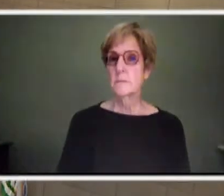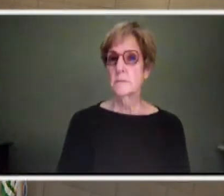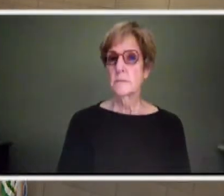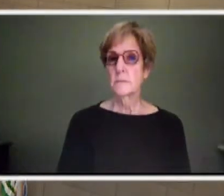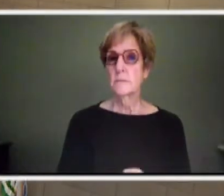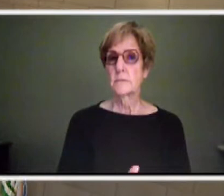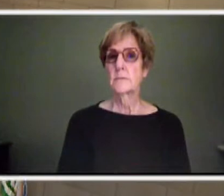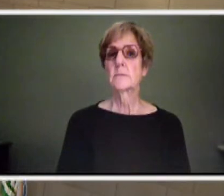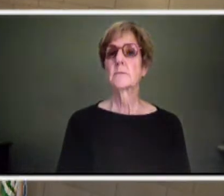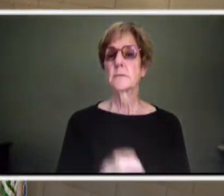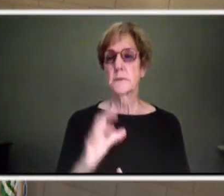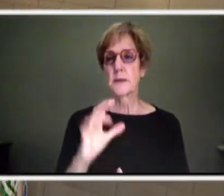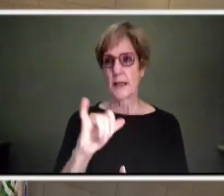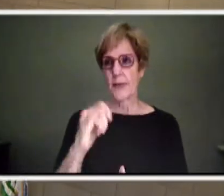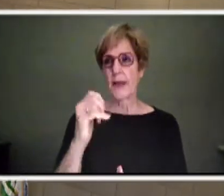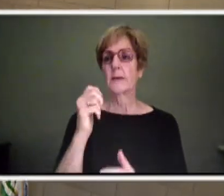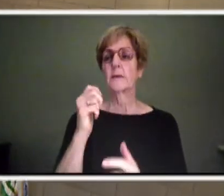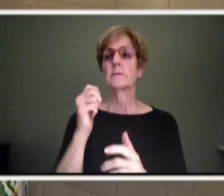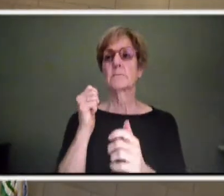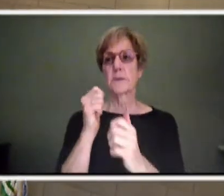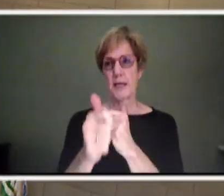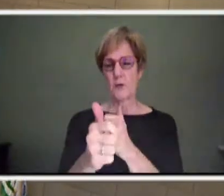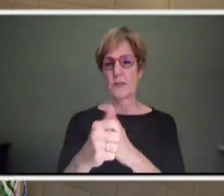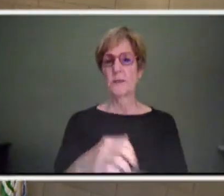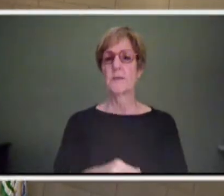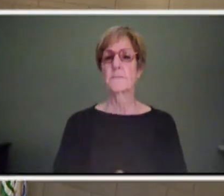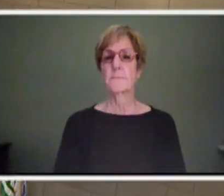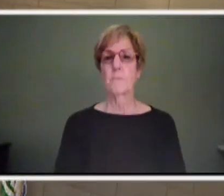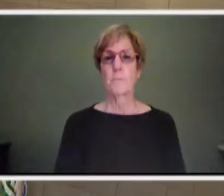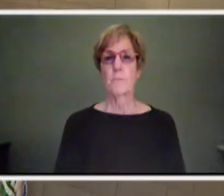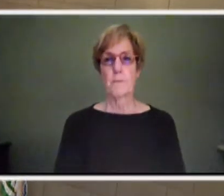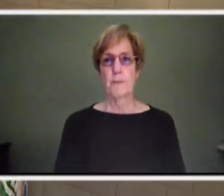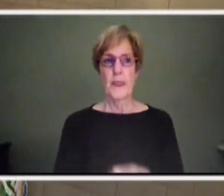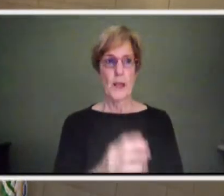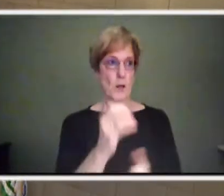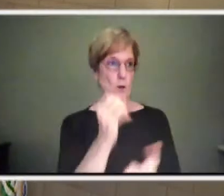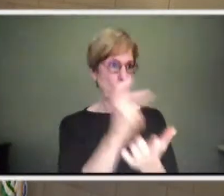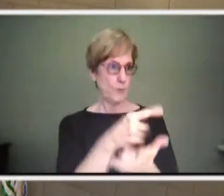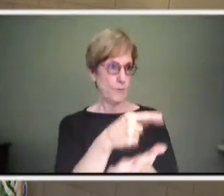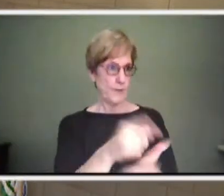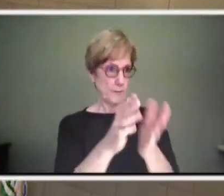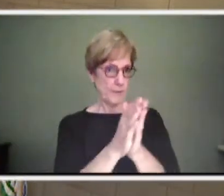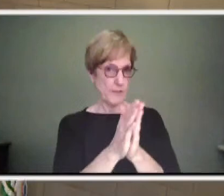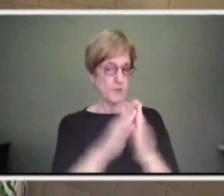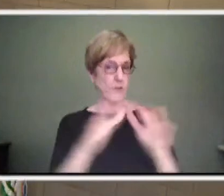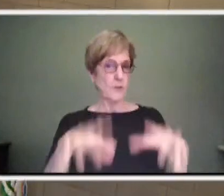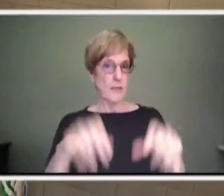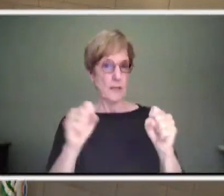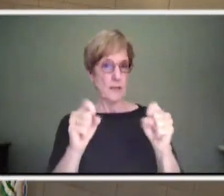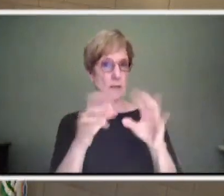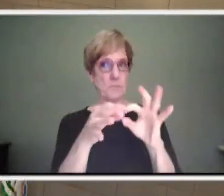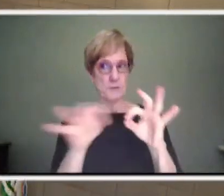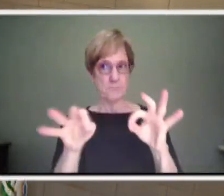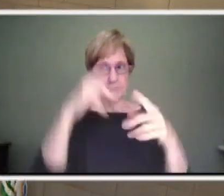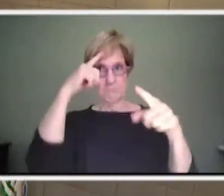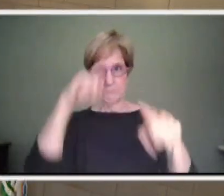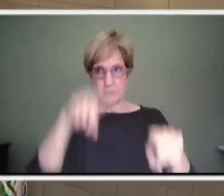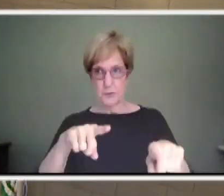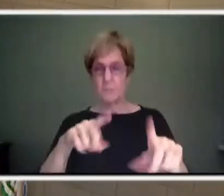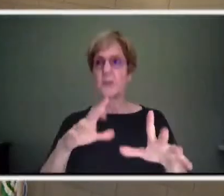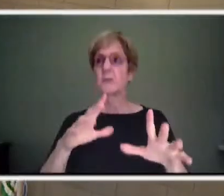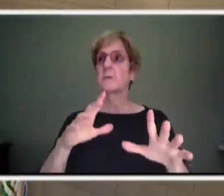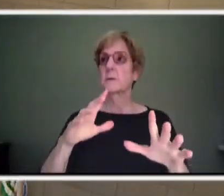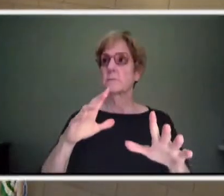That motion carries. Is there a motion to approve this petition and adopt the zoning committee statement of consistency as it appears in our